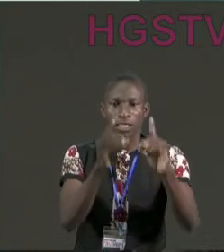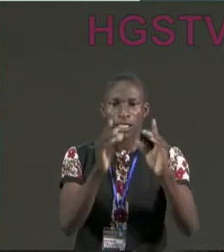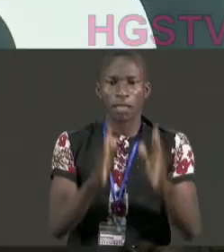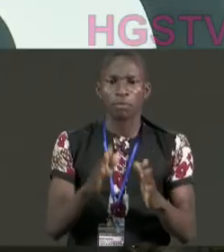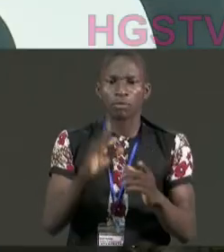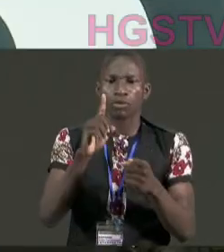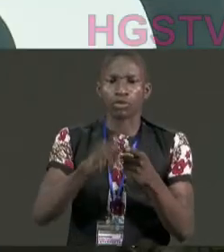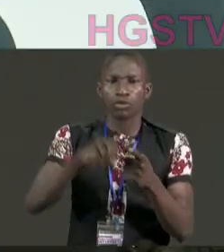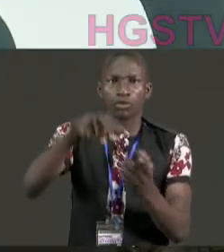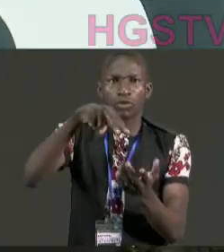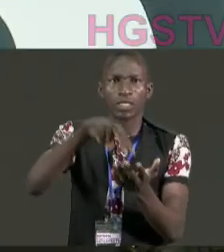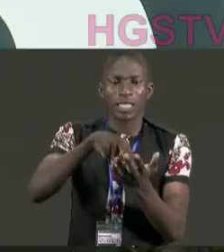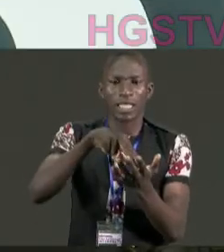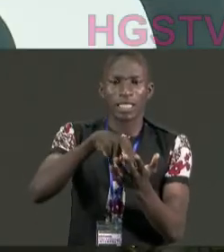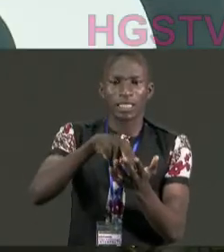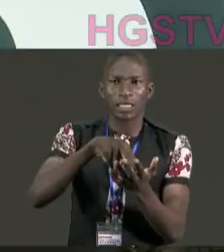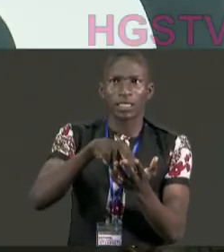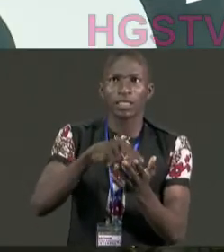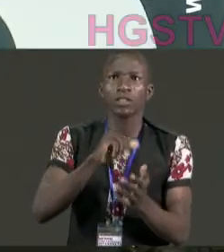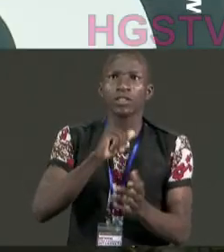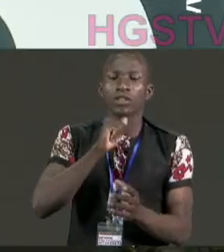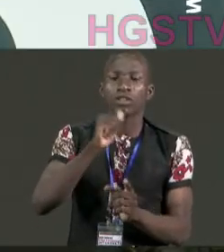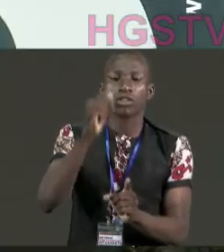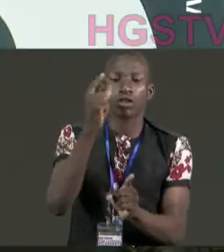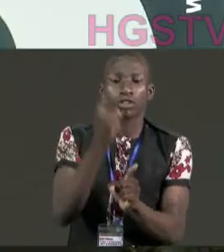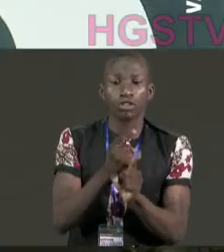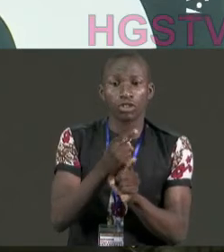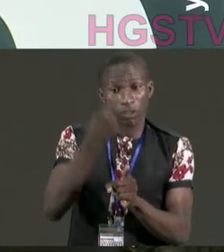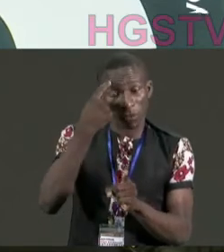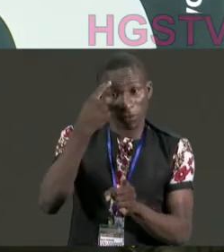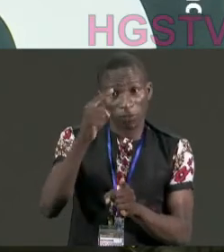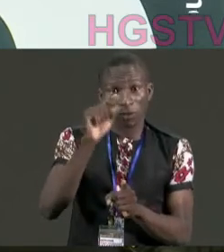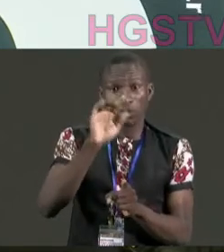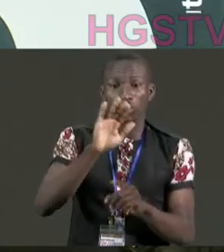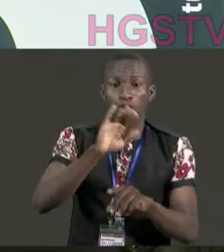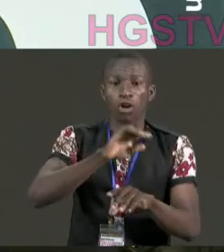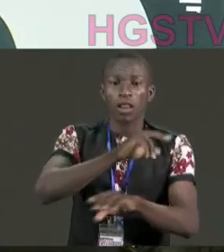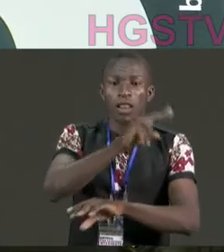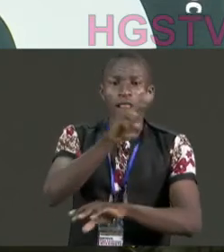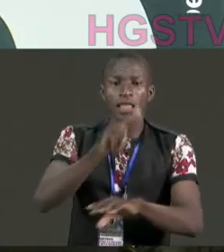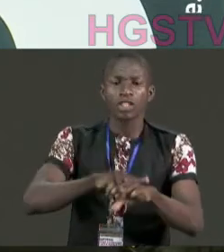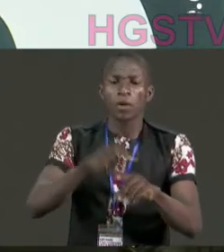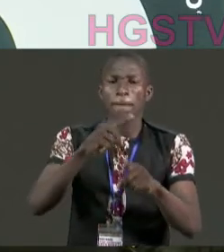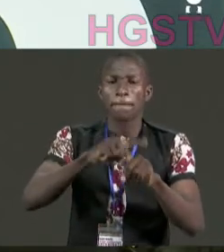to stand in the gap, not just for your nation, but for the world.